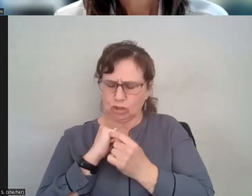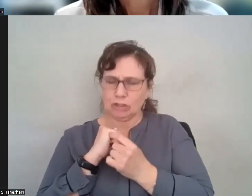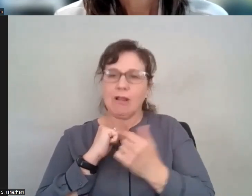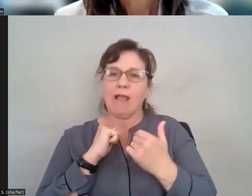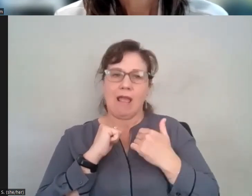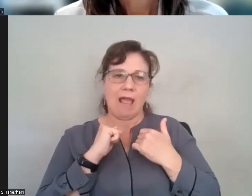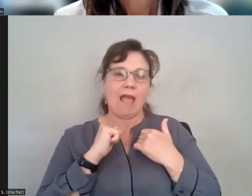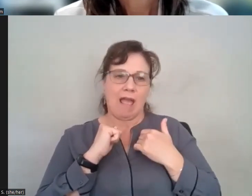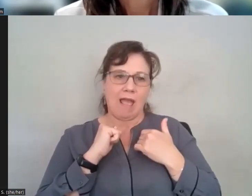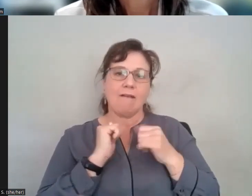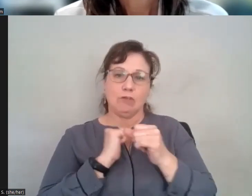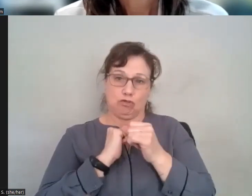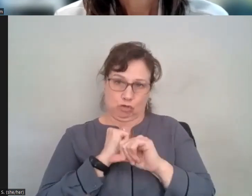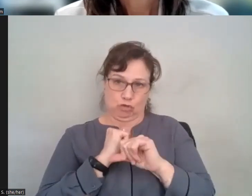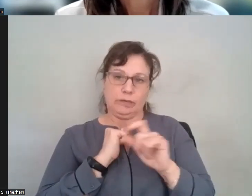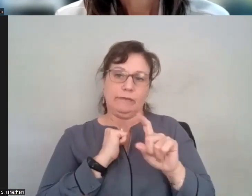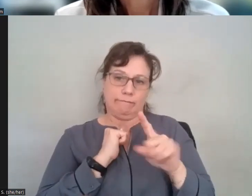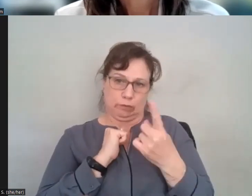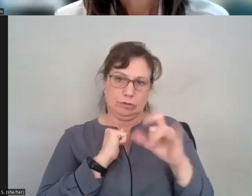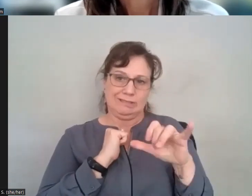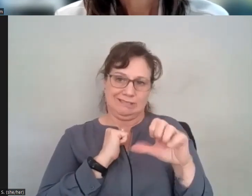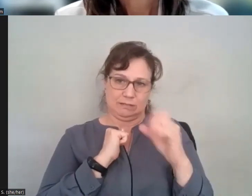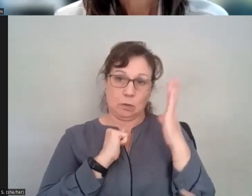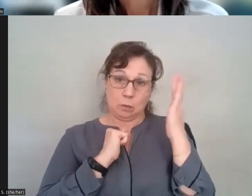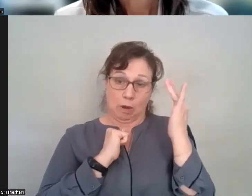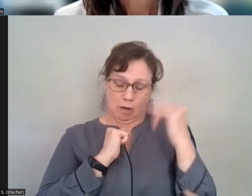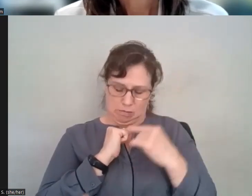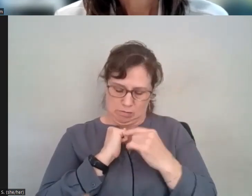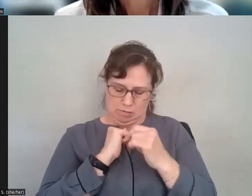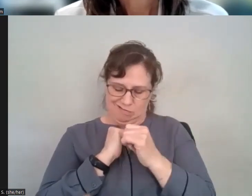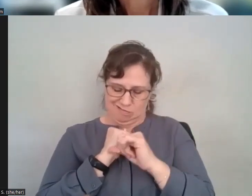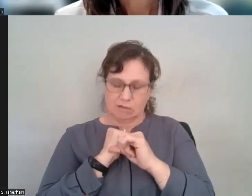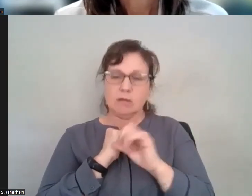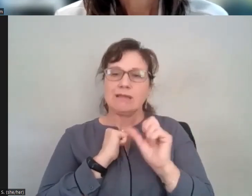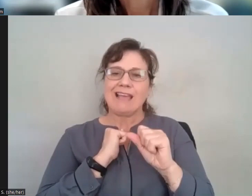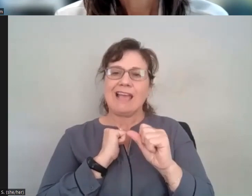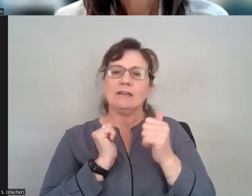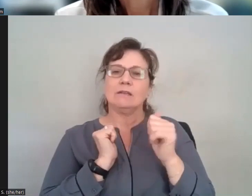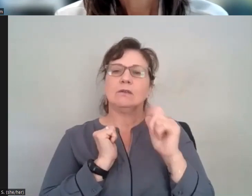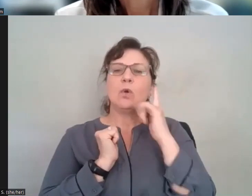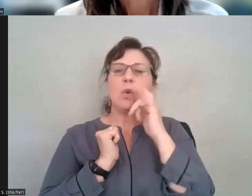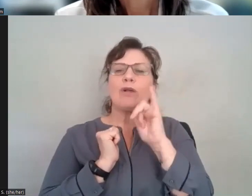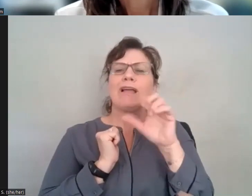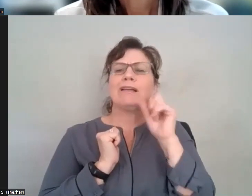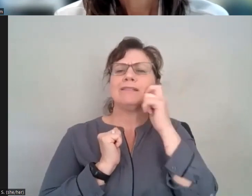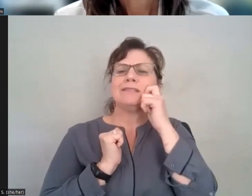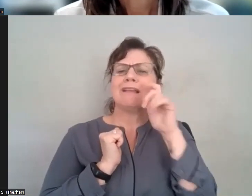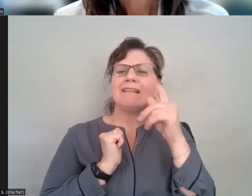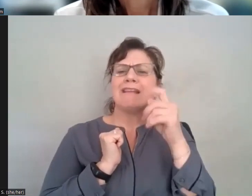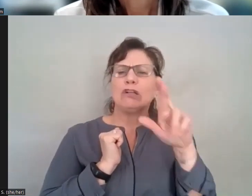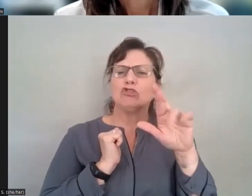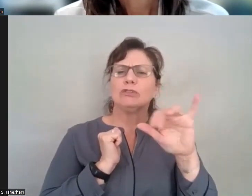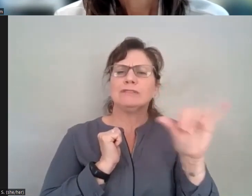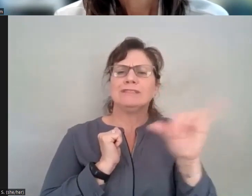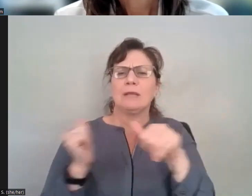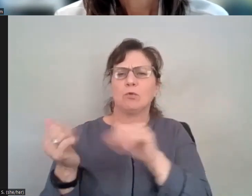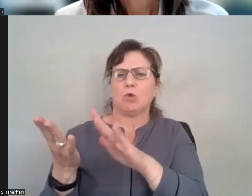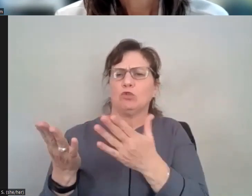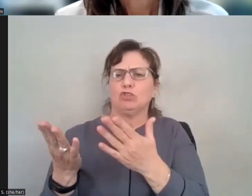role for surgery first because those lesions are more treated almost like skin cancers as opposed to anal